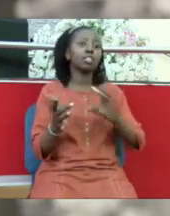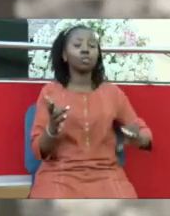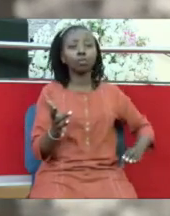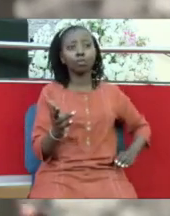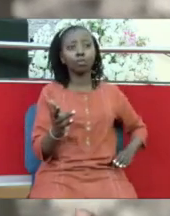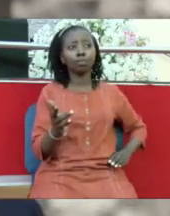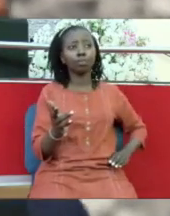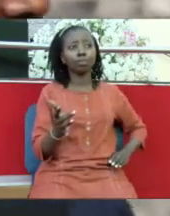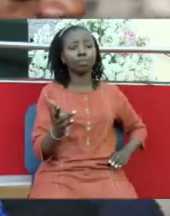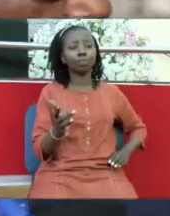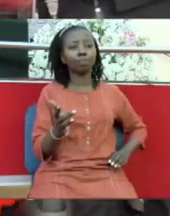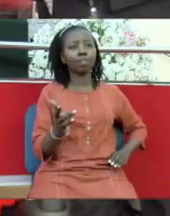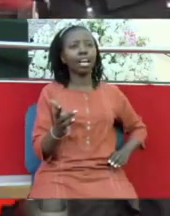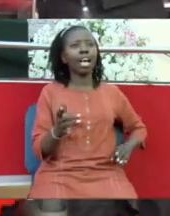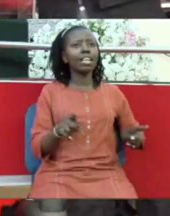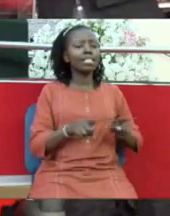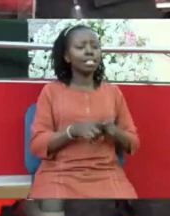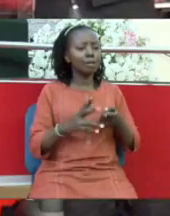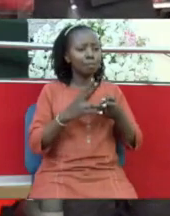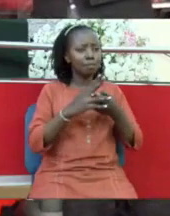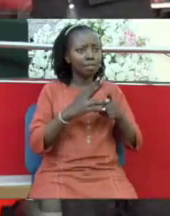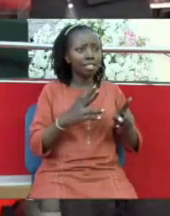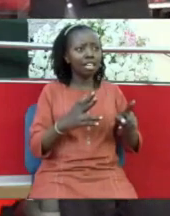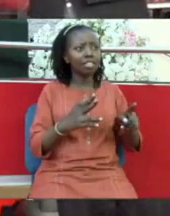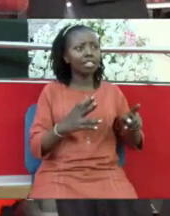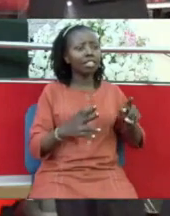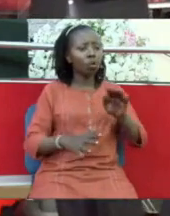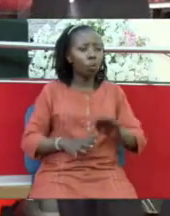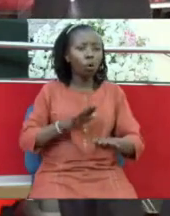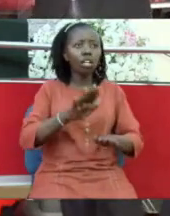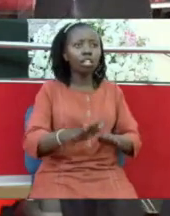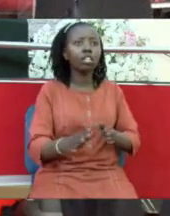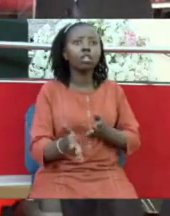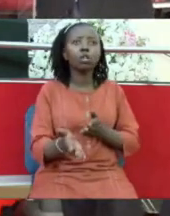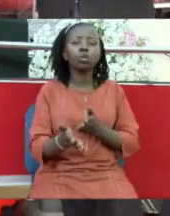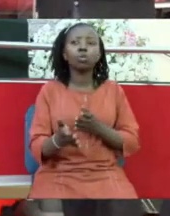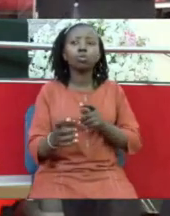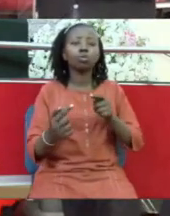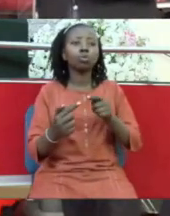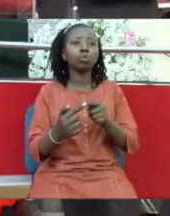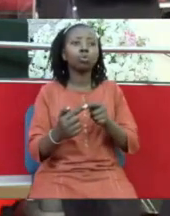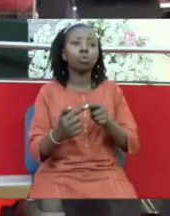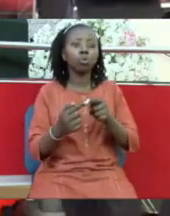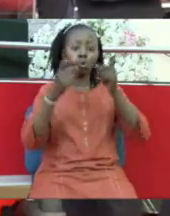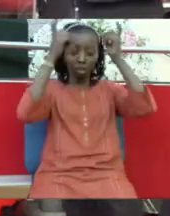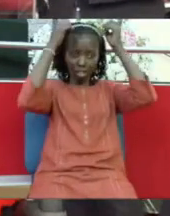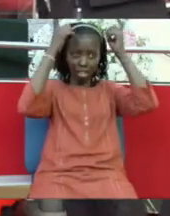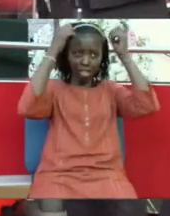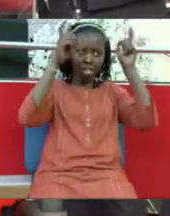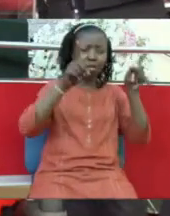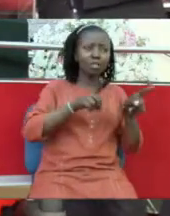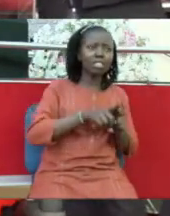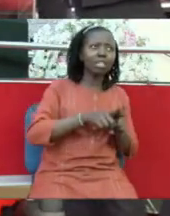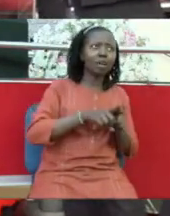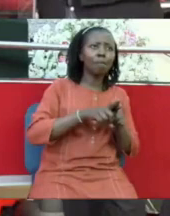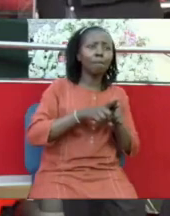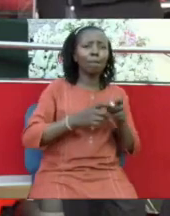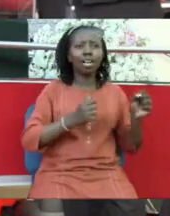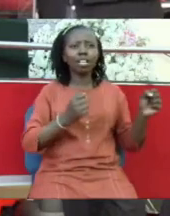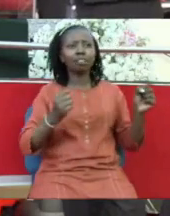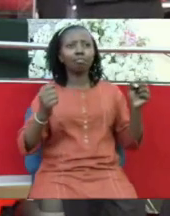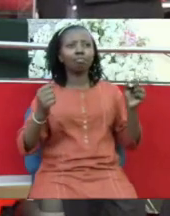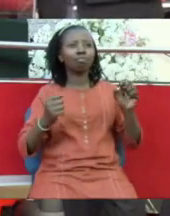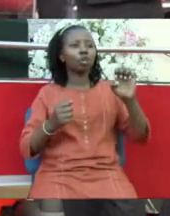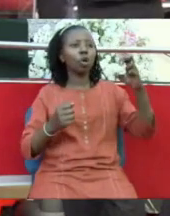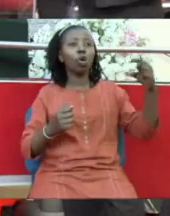And he started taking a step towards the enemy, the giant. So he was coming in the power